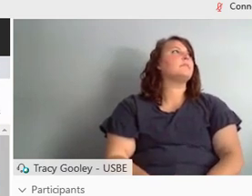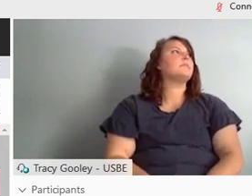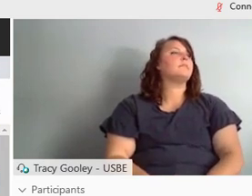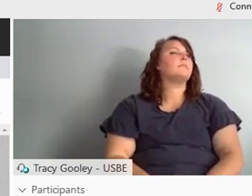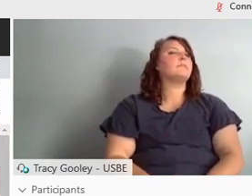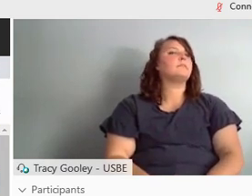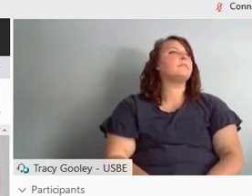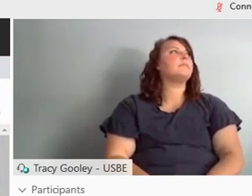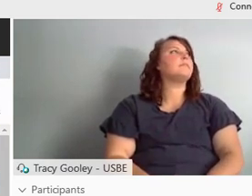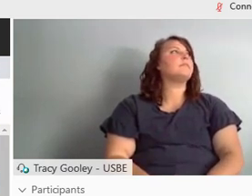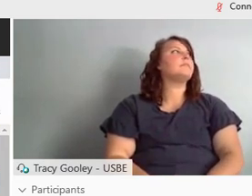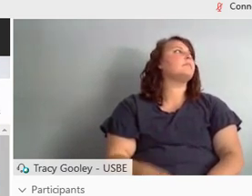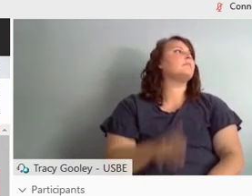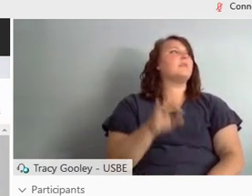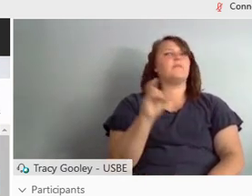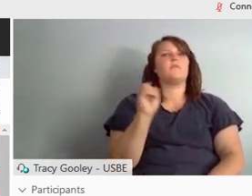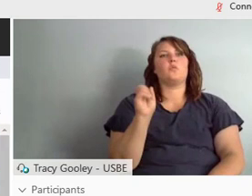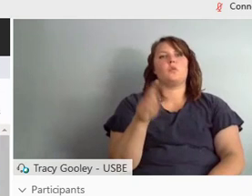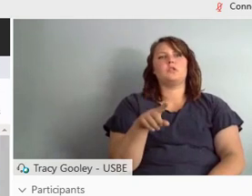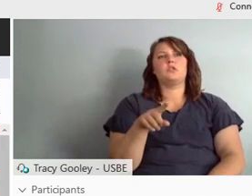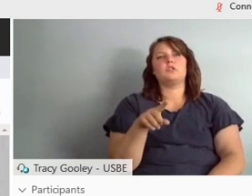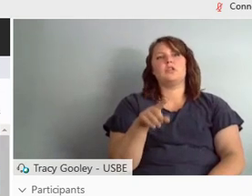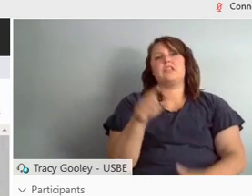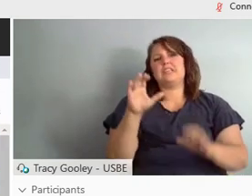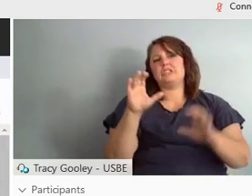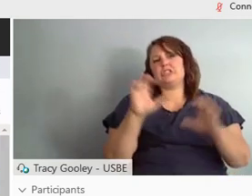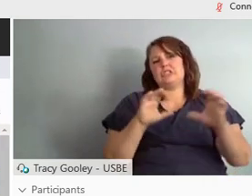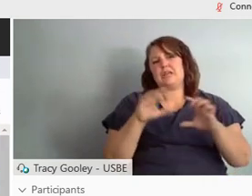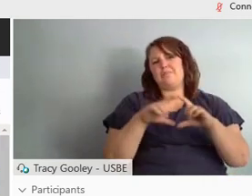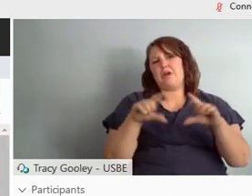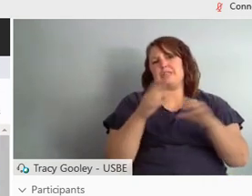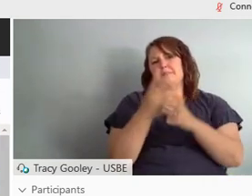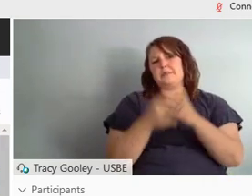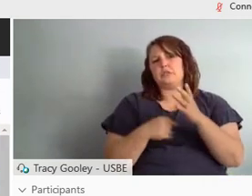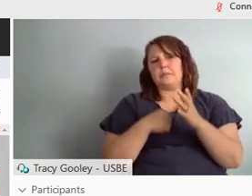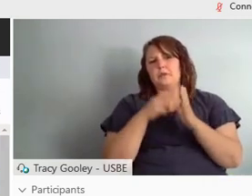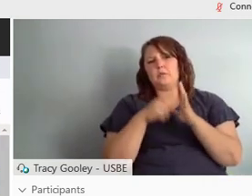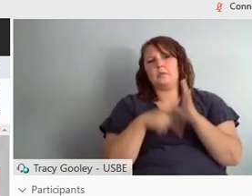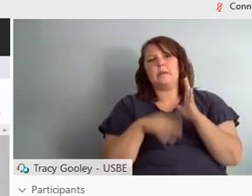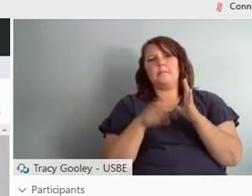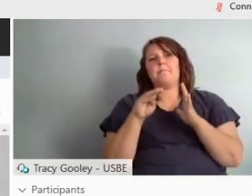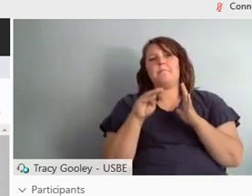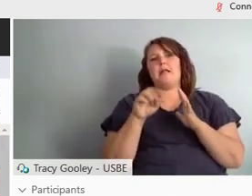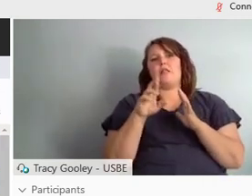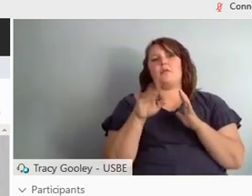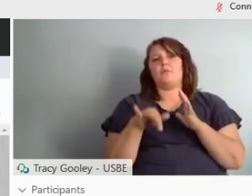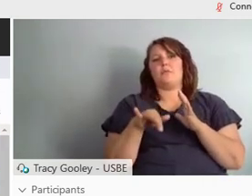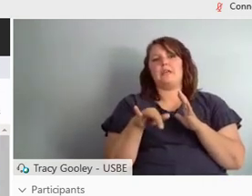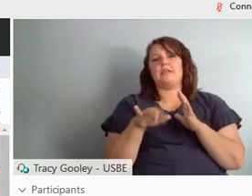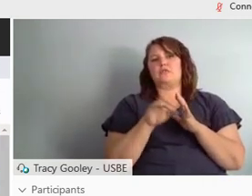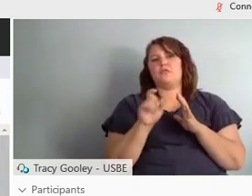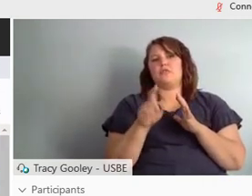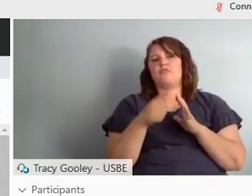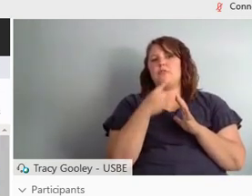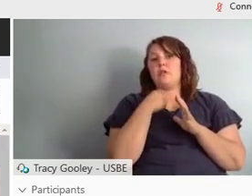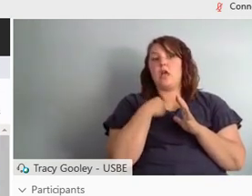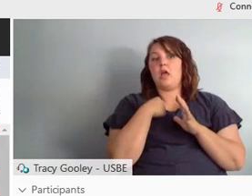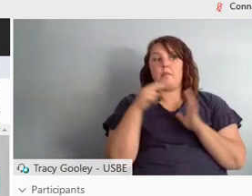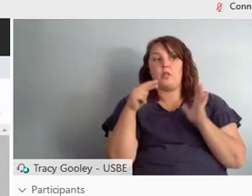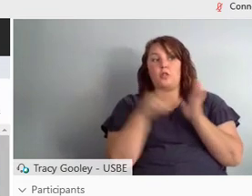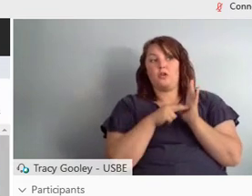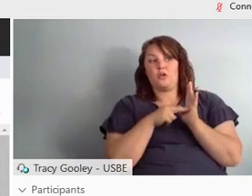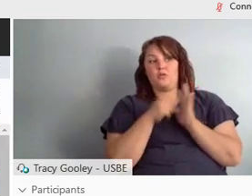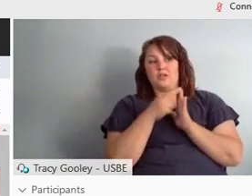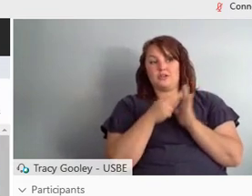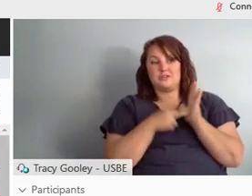question? There's a question online. Okay, Mallory's question says, I am looking